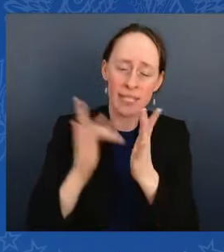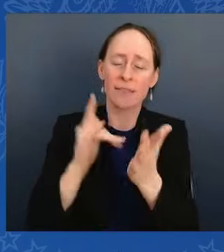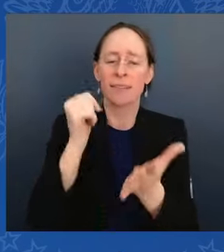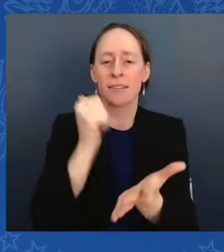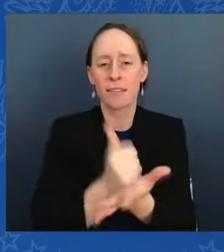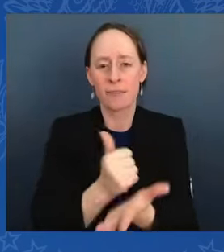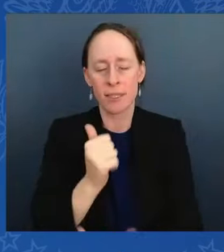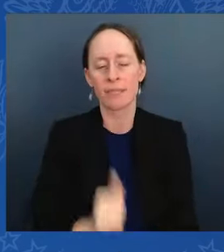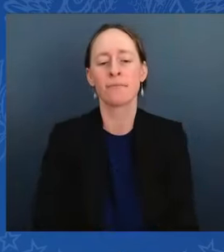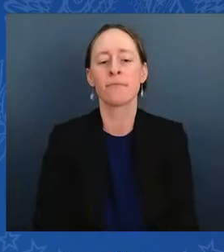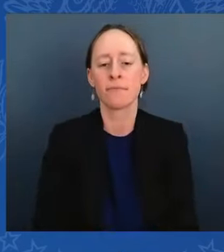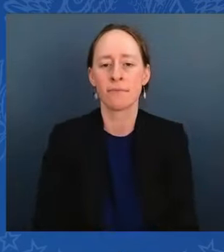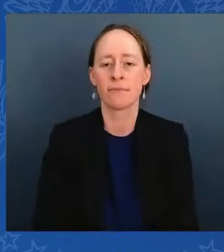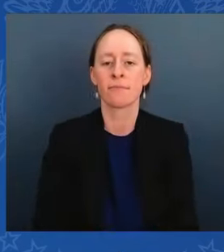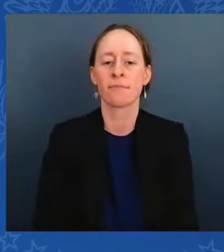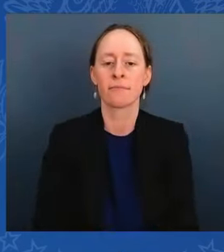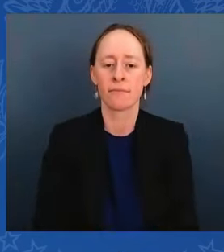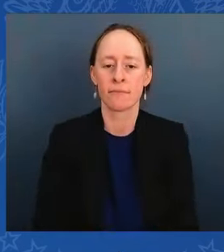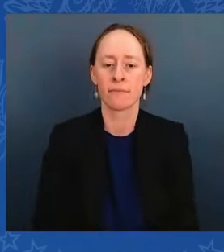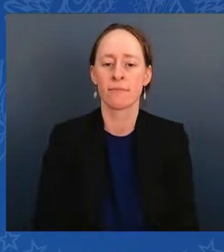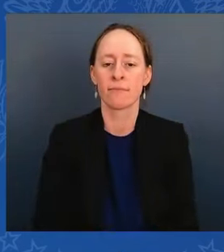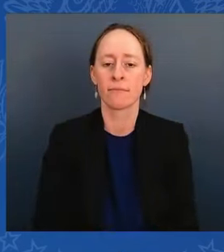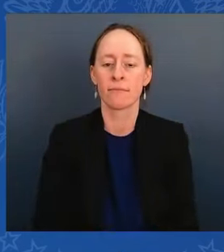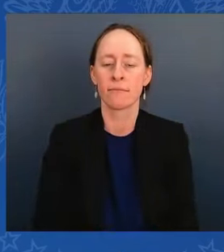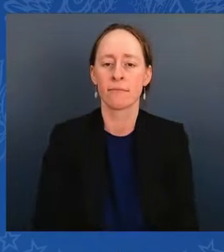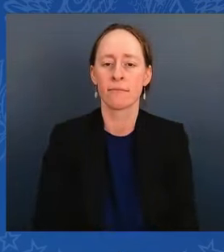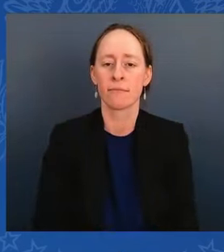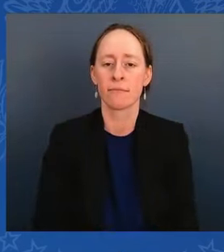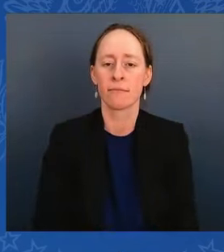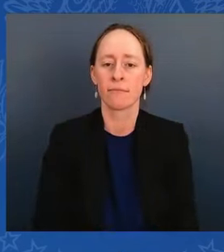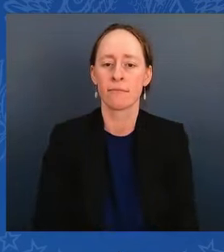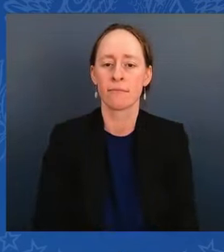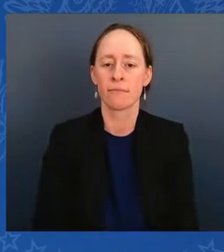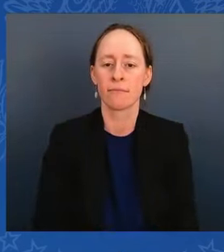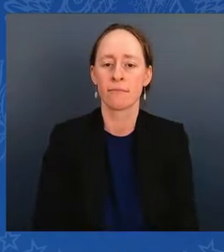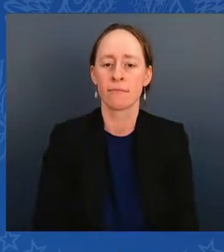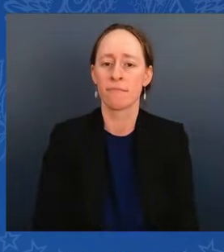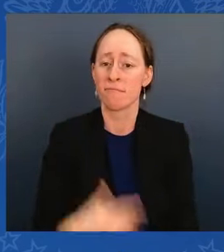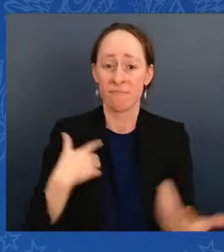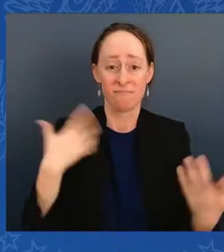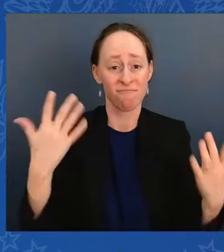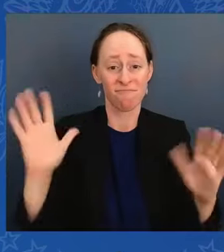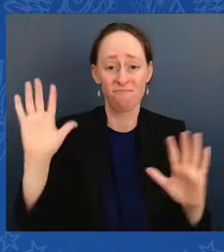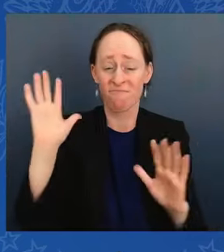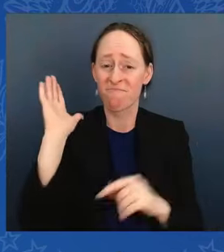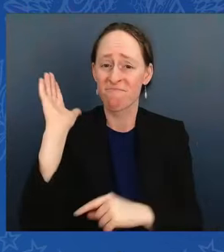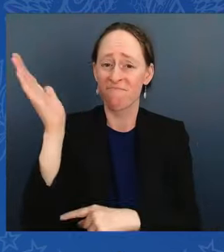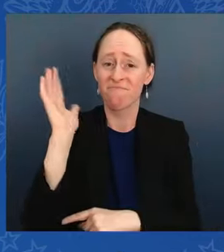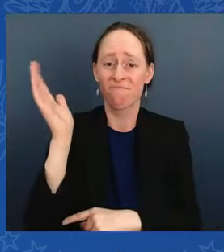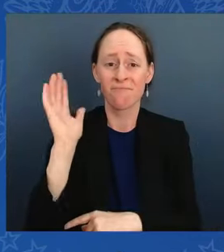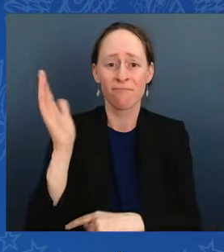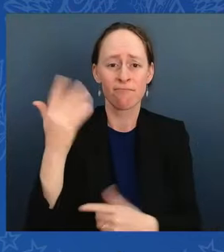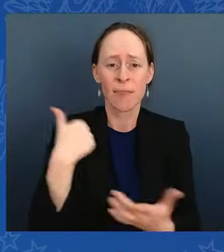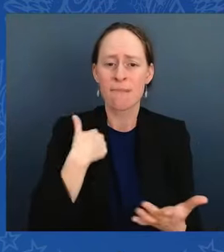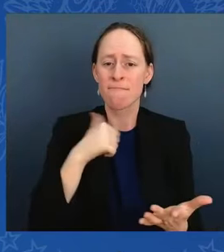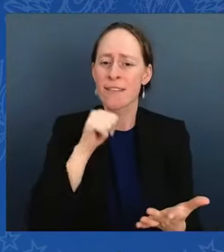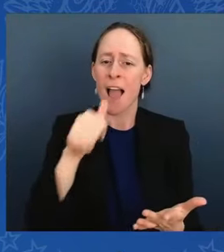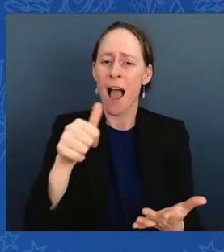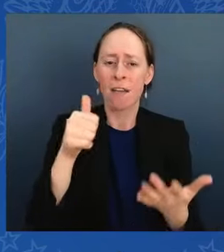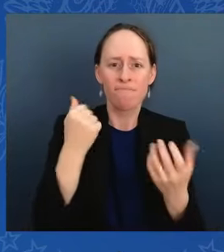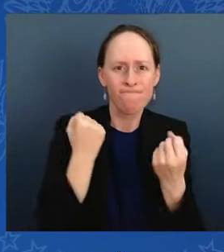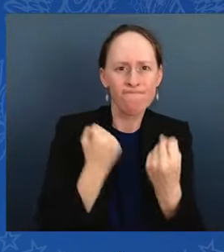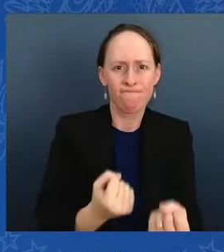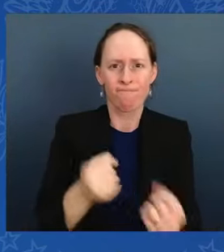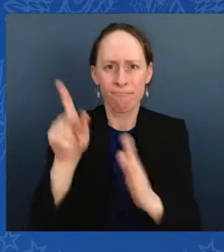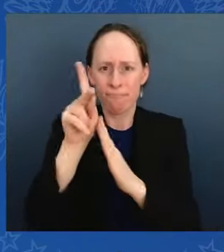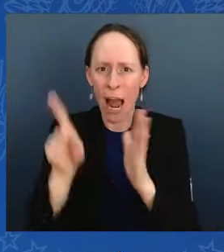Y'all, I don't have a whole lot to say. I'm not real big on knowing policy, so you won't get a policy speech